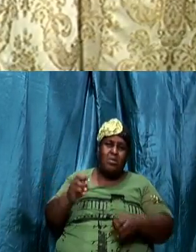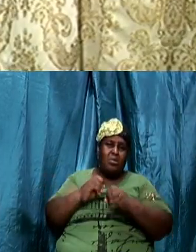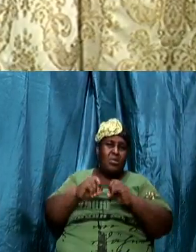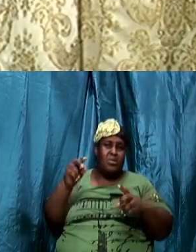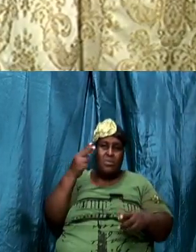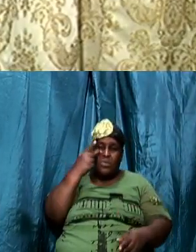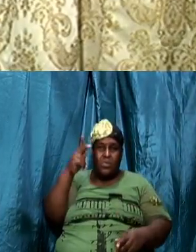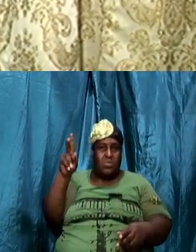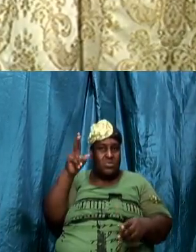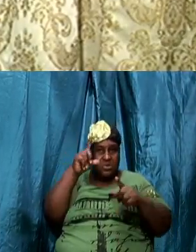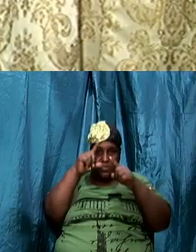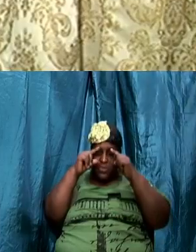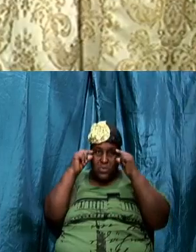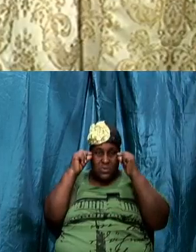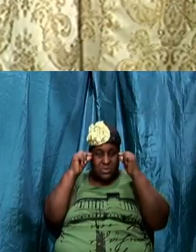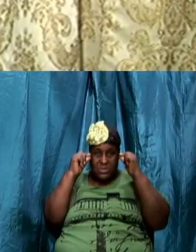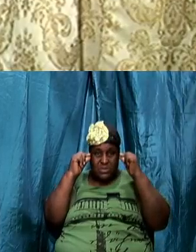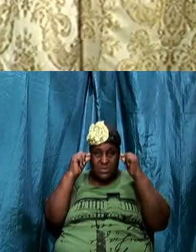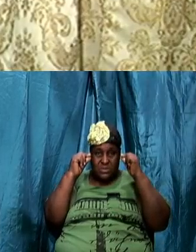Moses.